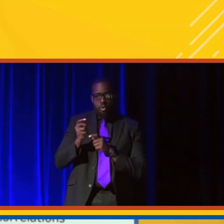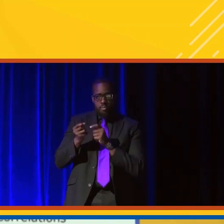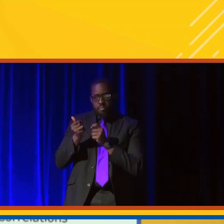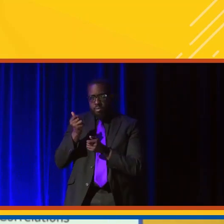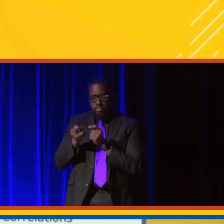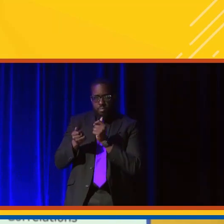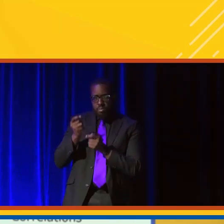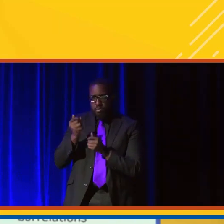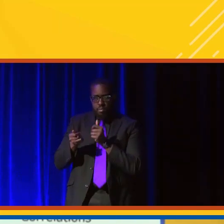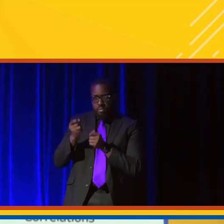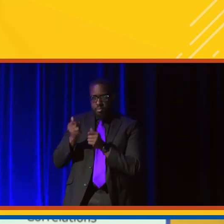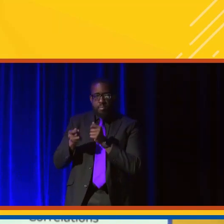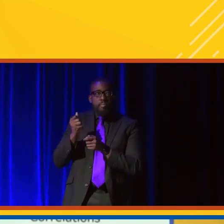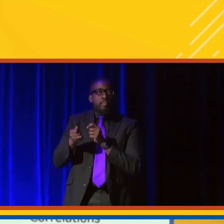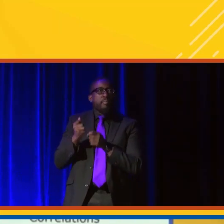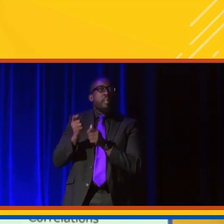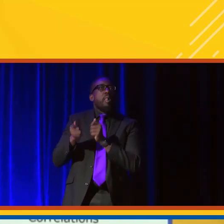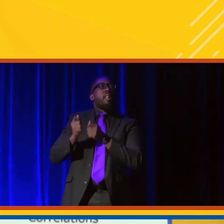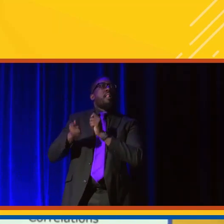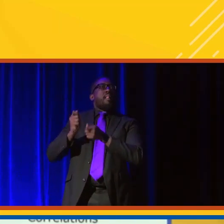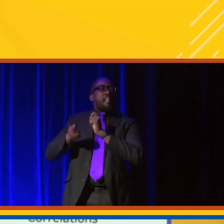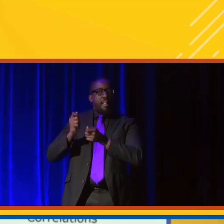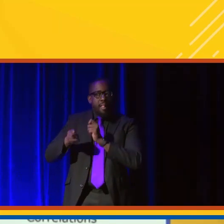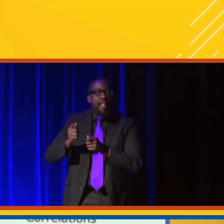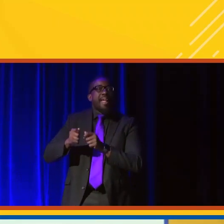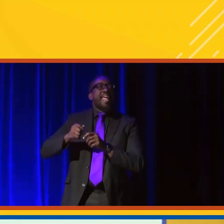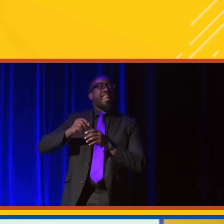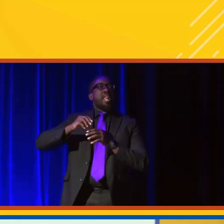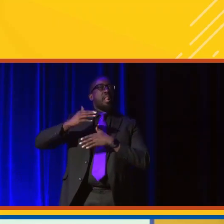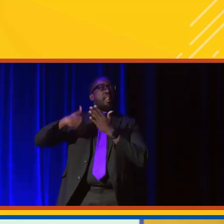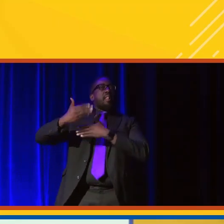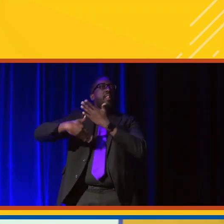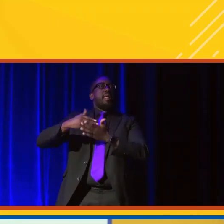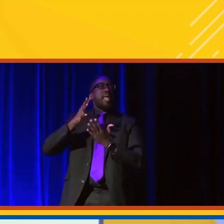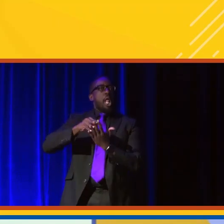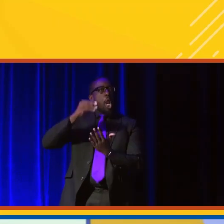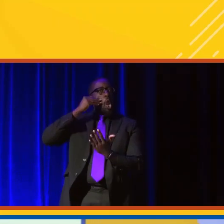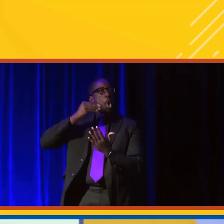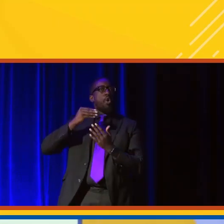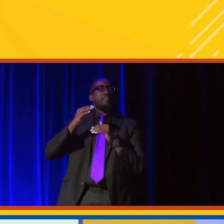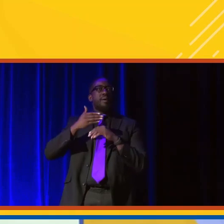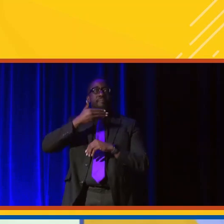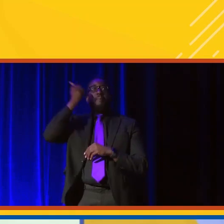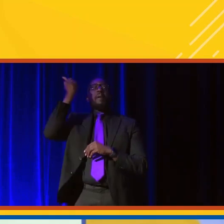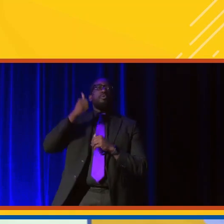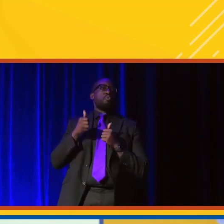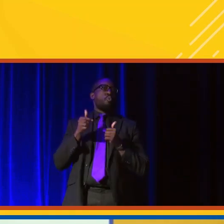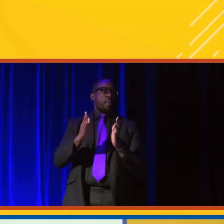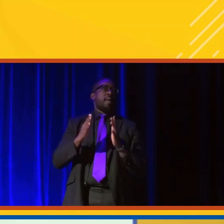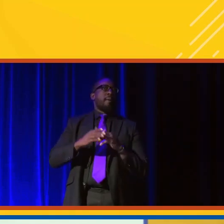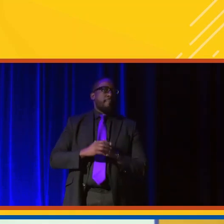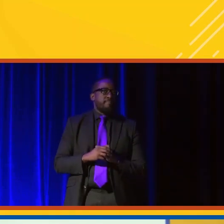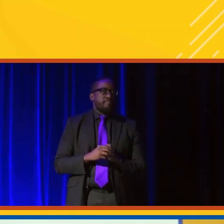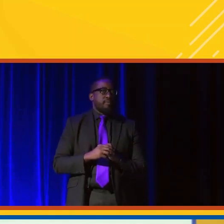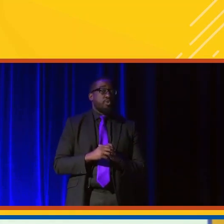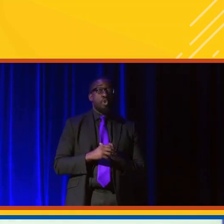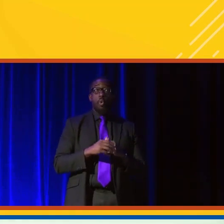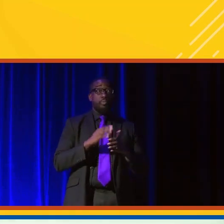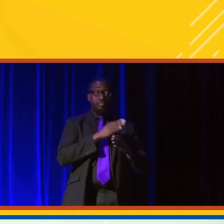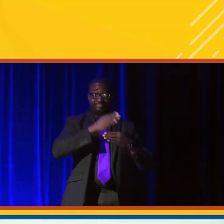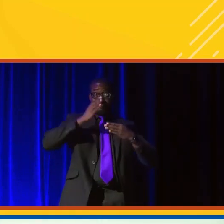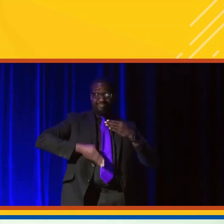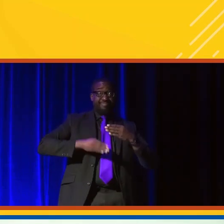learns an optimal representation this way all by itself. So what this manifests in terms of actual detail, here's